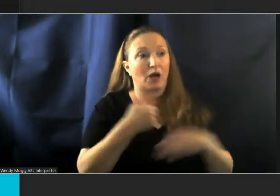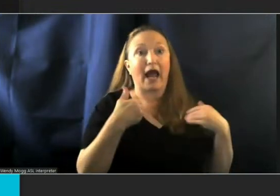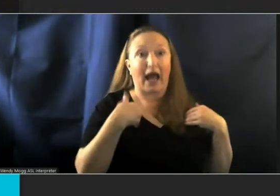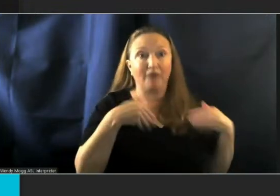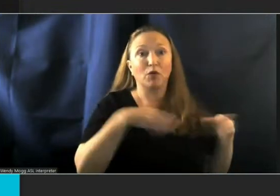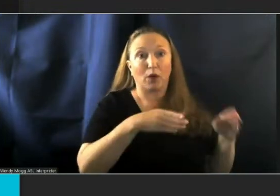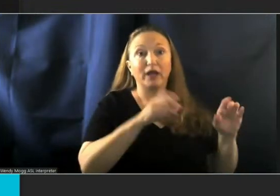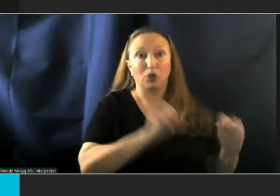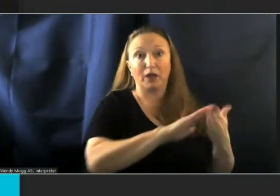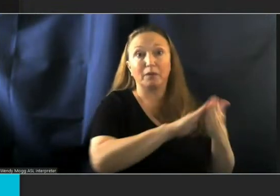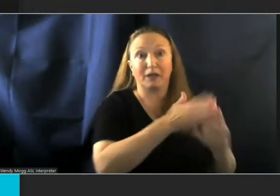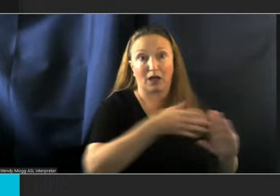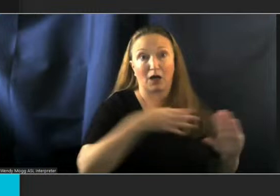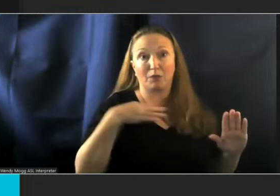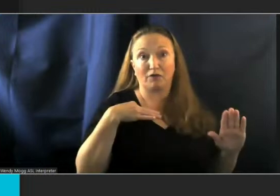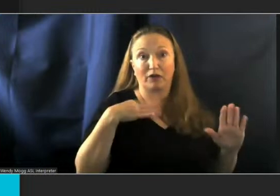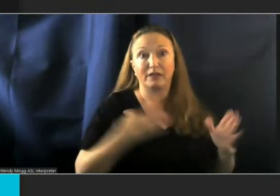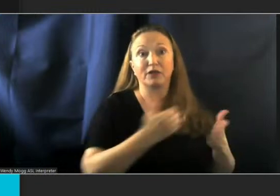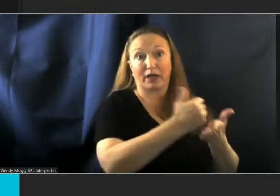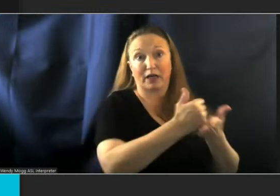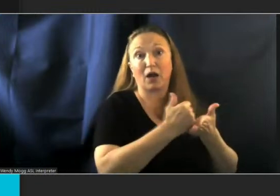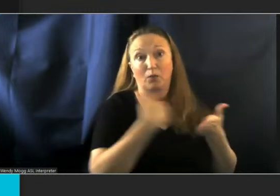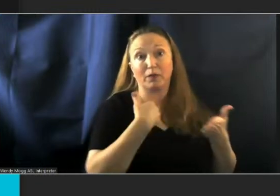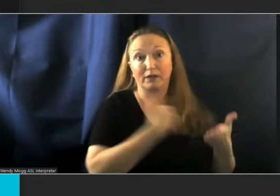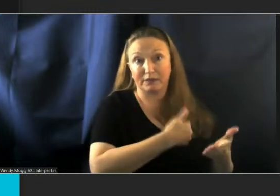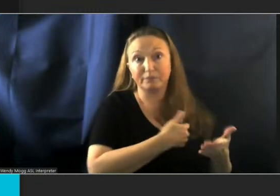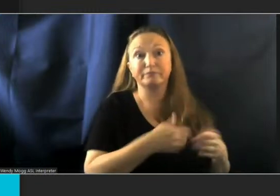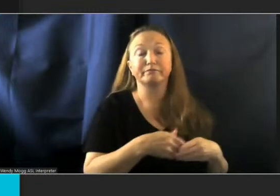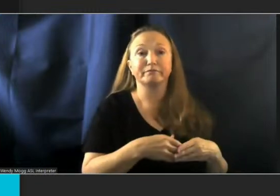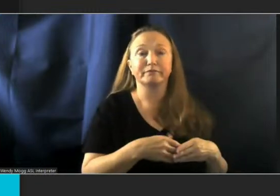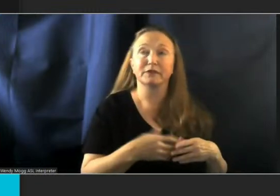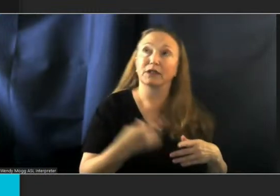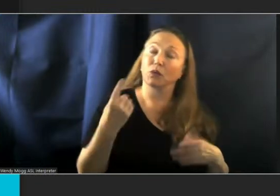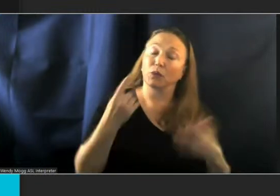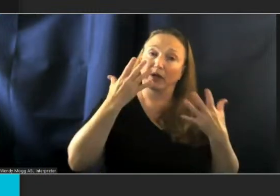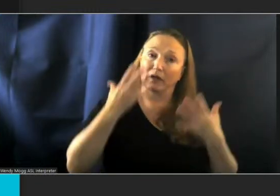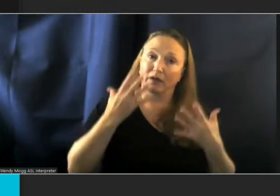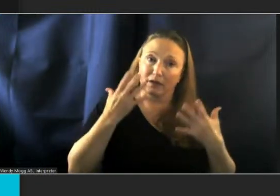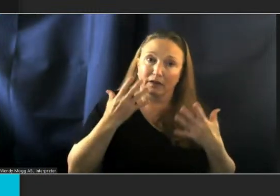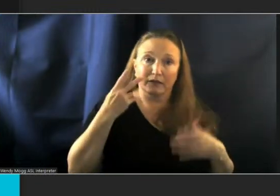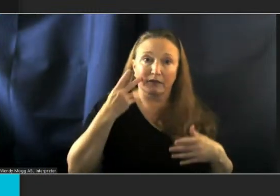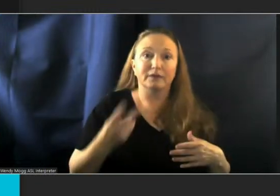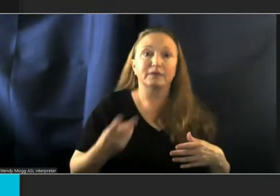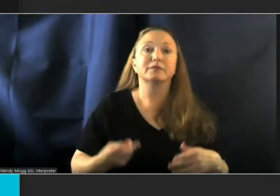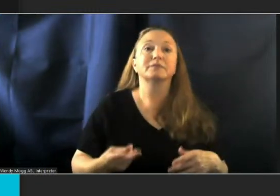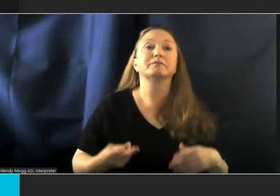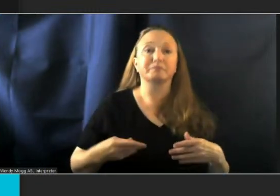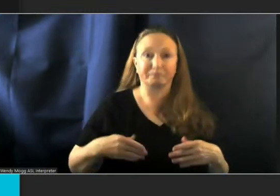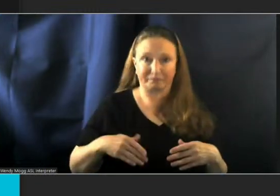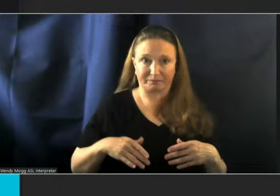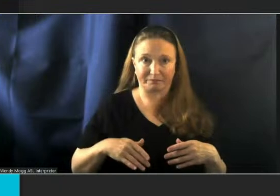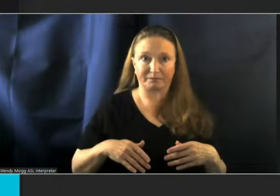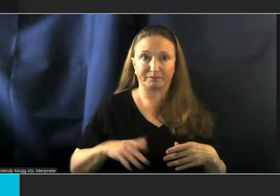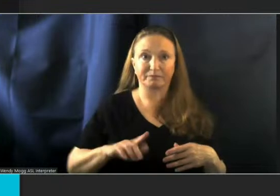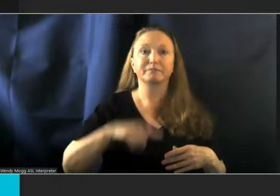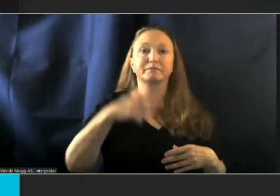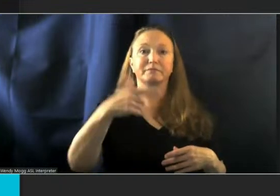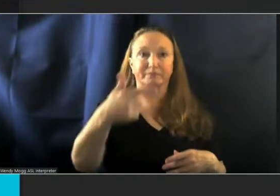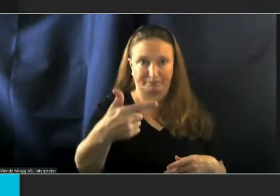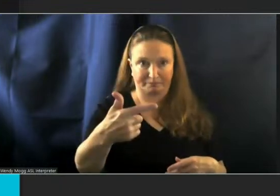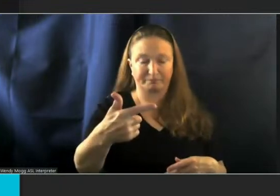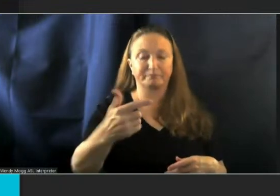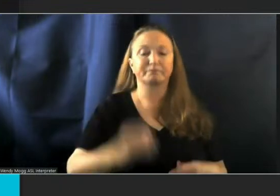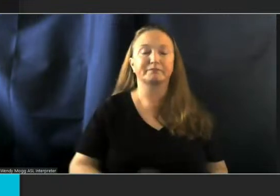become a volunteer and help us. One of the unfortunate things that we've been seeing lately is that when our CIC